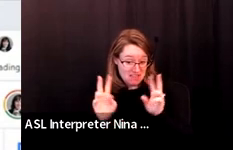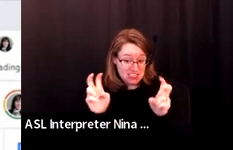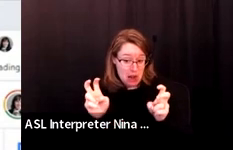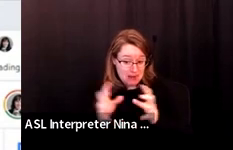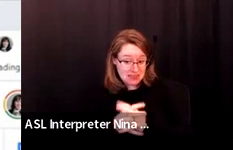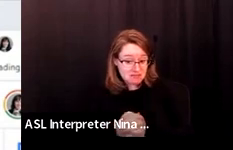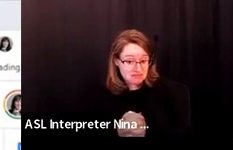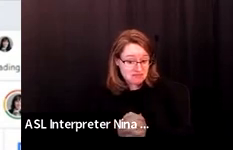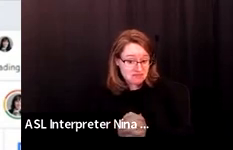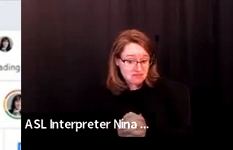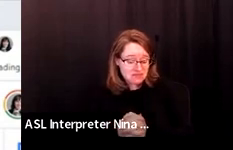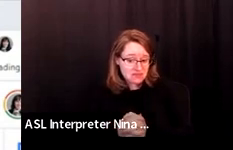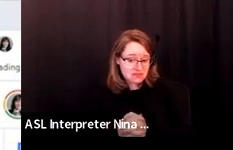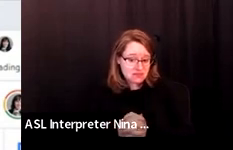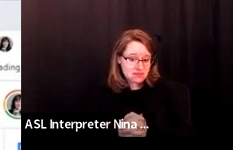to think about.